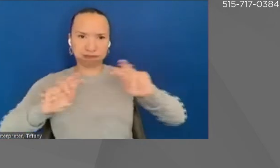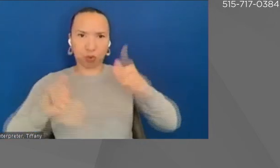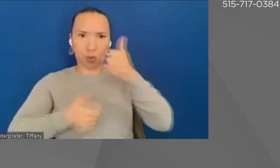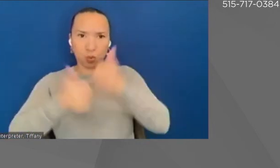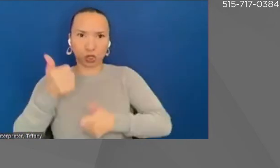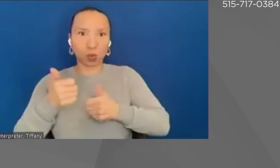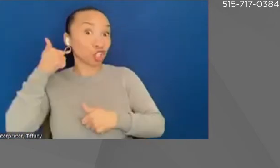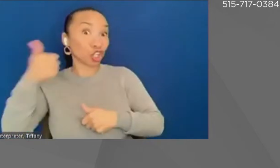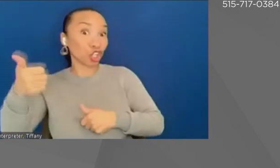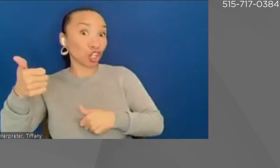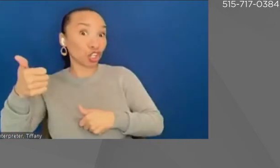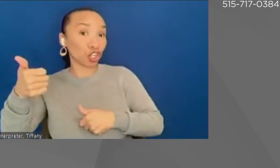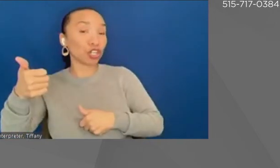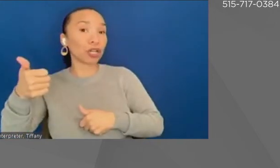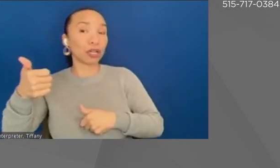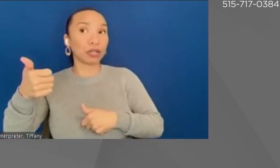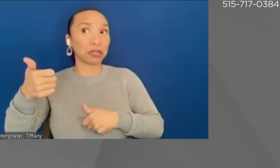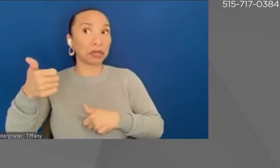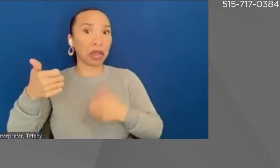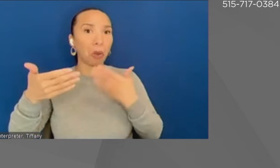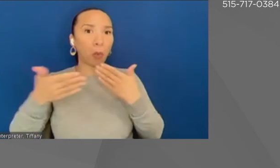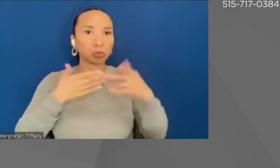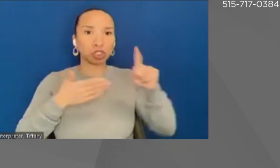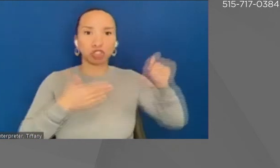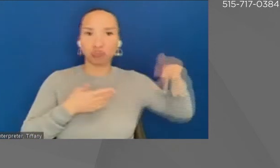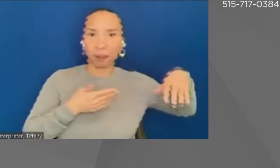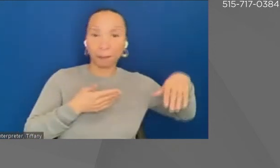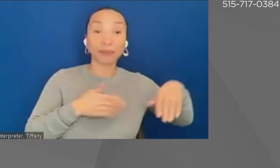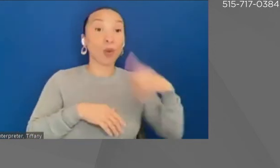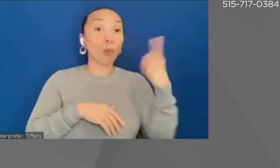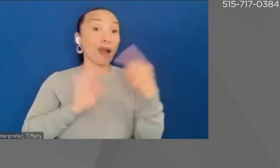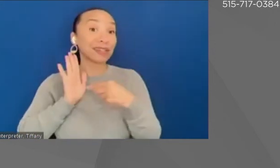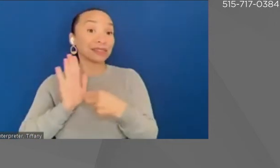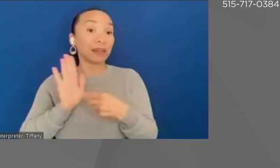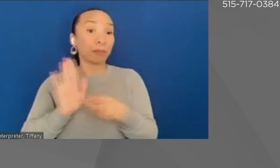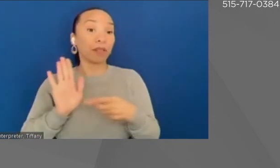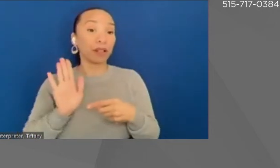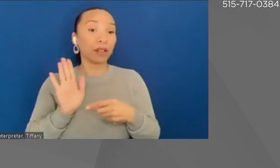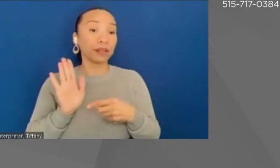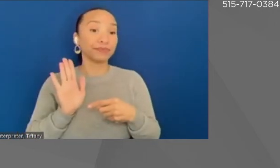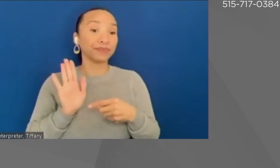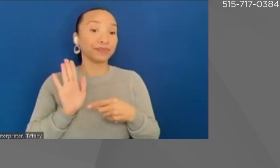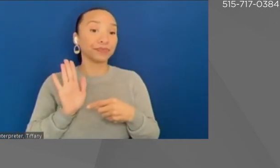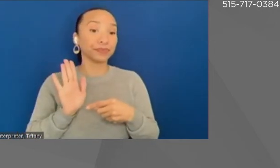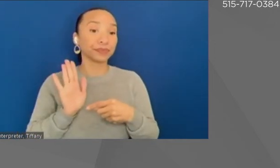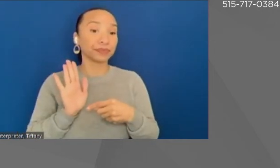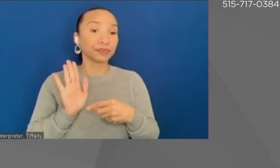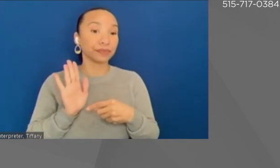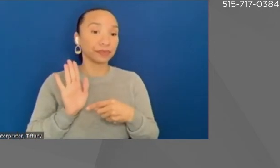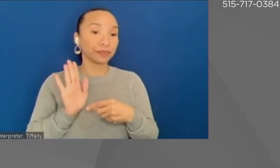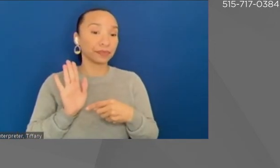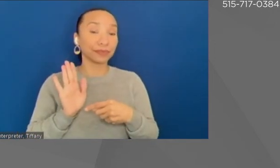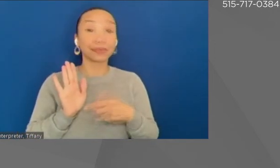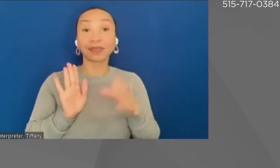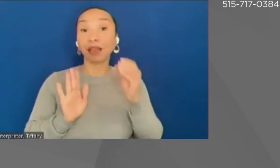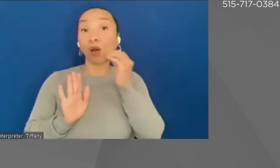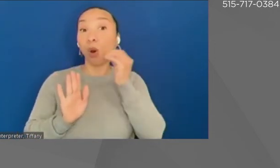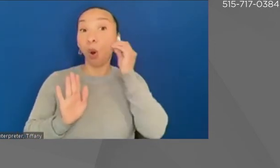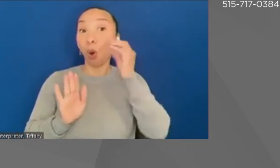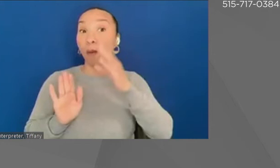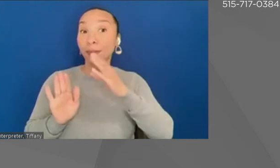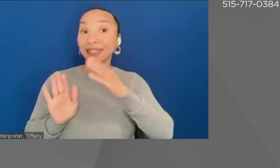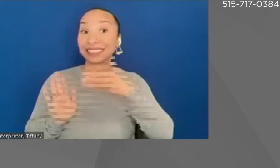them forward. An example is a pandemic home delivered